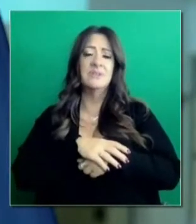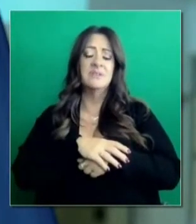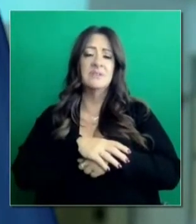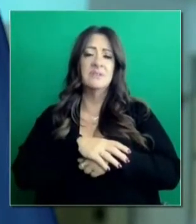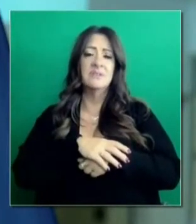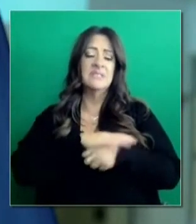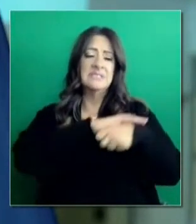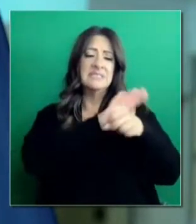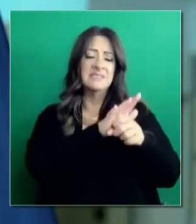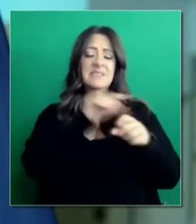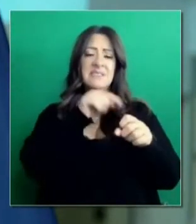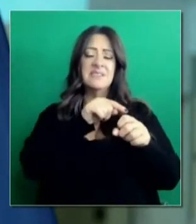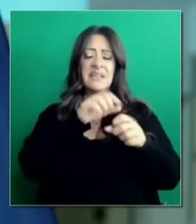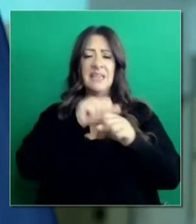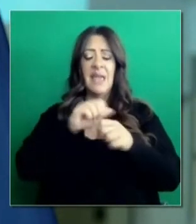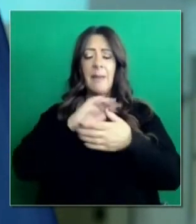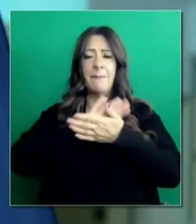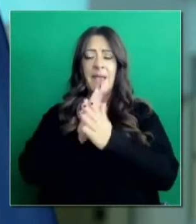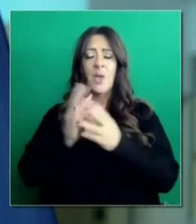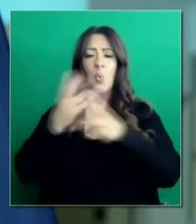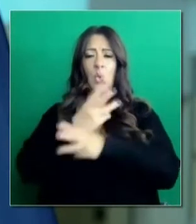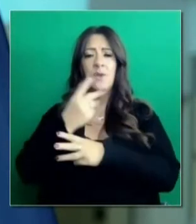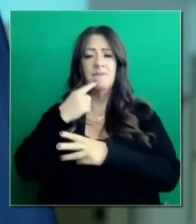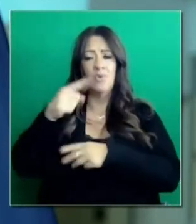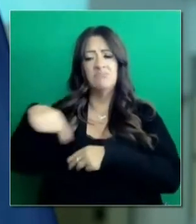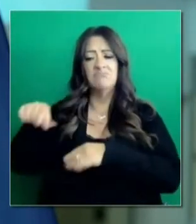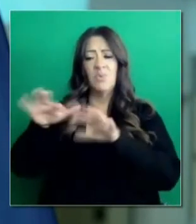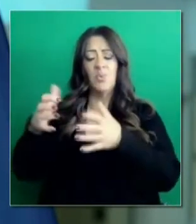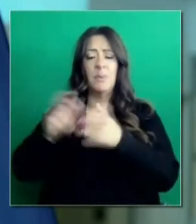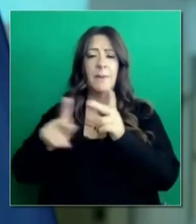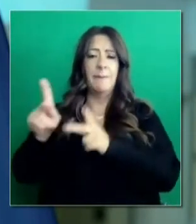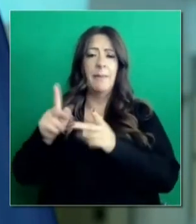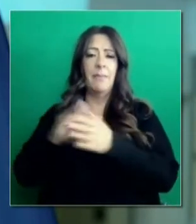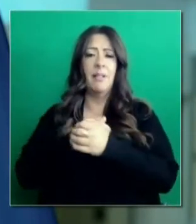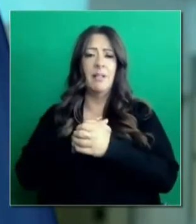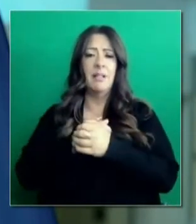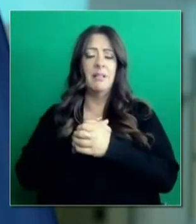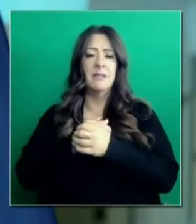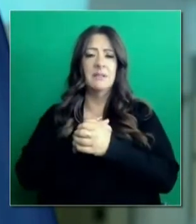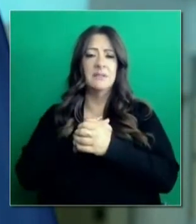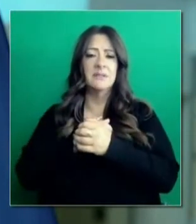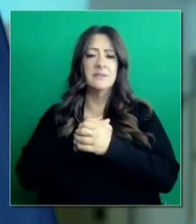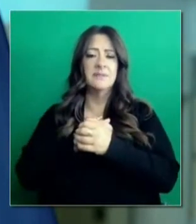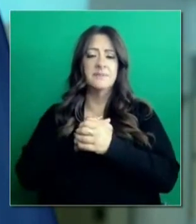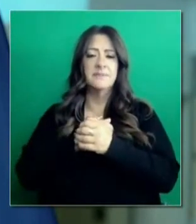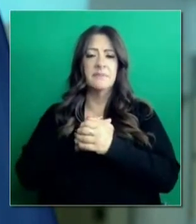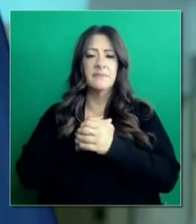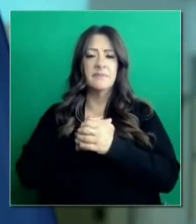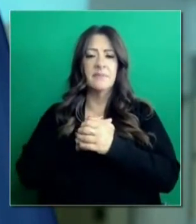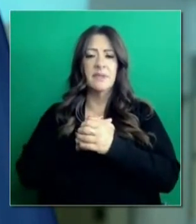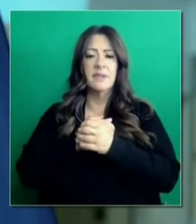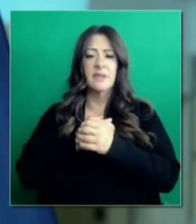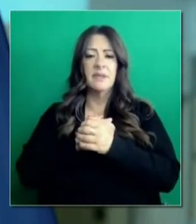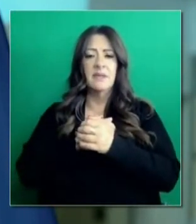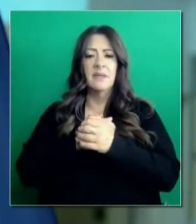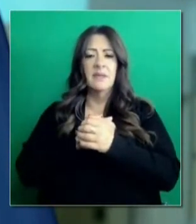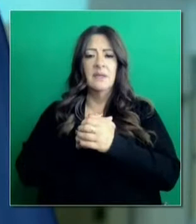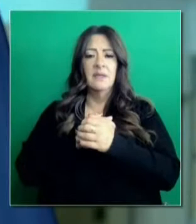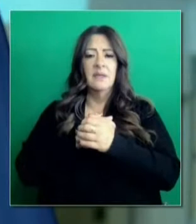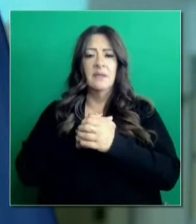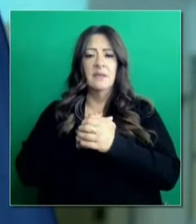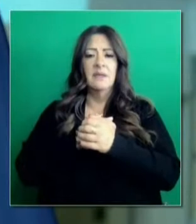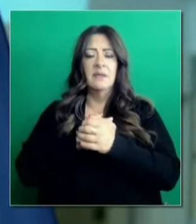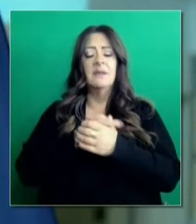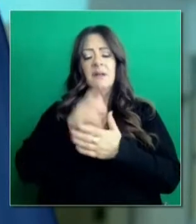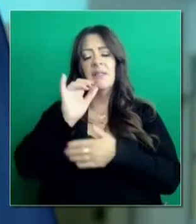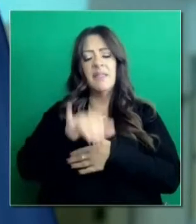So forgive me for belaboring that, but I think squares, I think, very much with the first part of your question